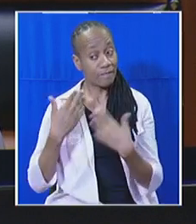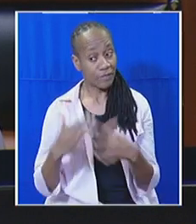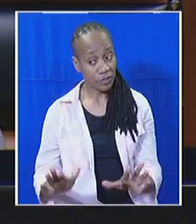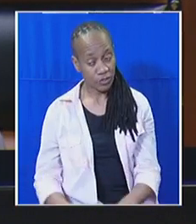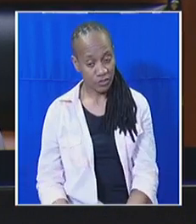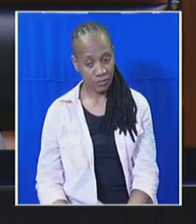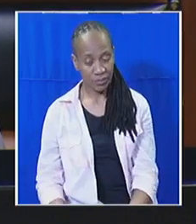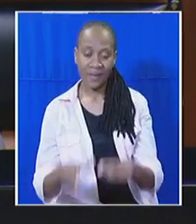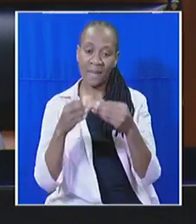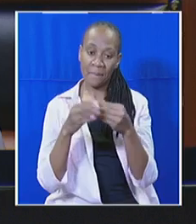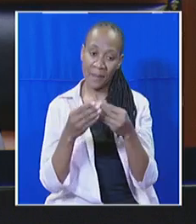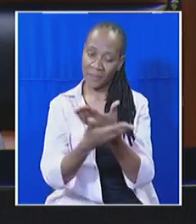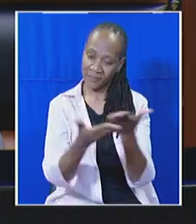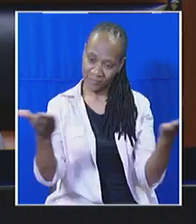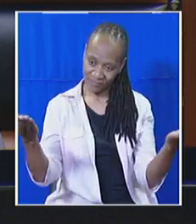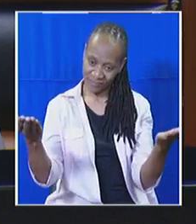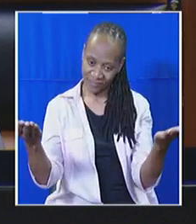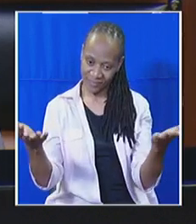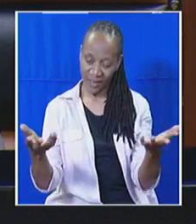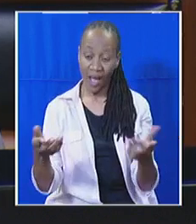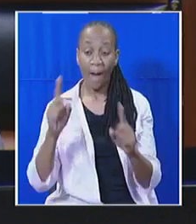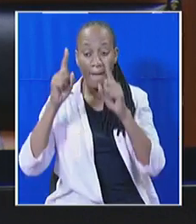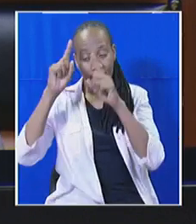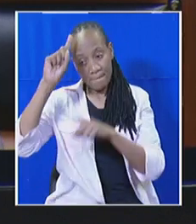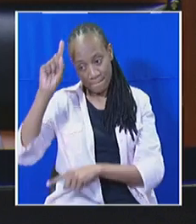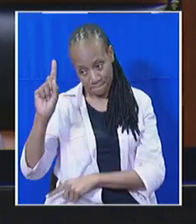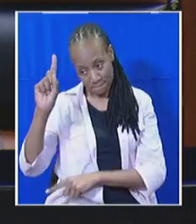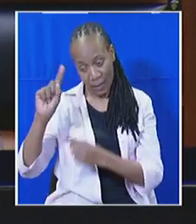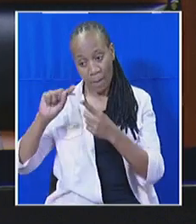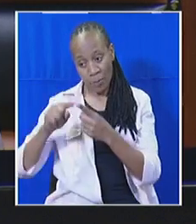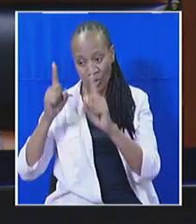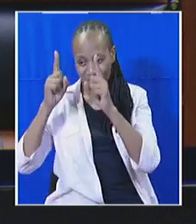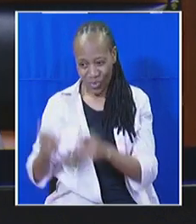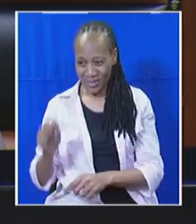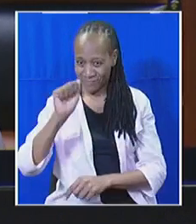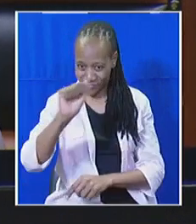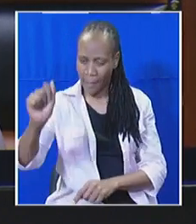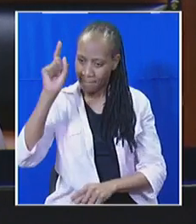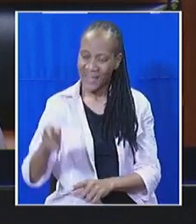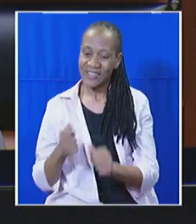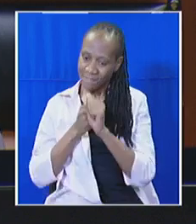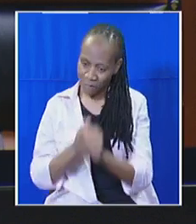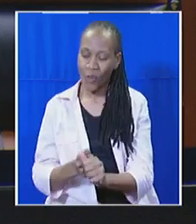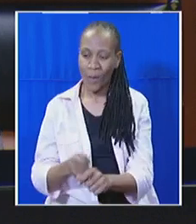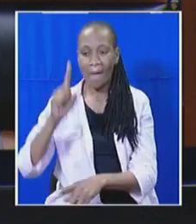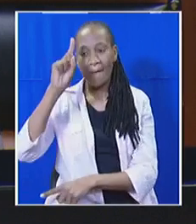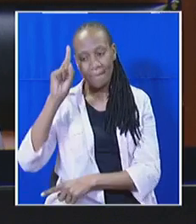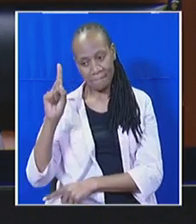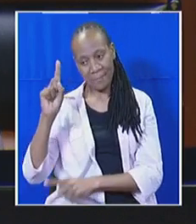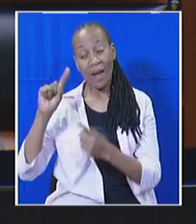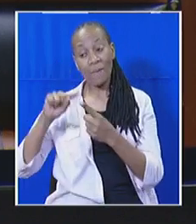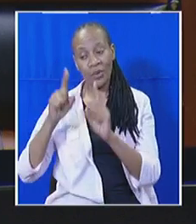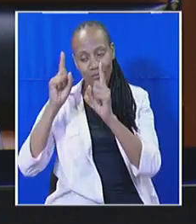Honorable members, when you rise on a point of order, let it be a point of order. It must not